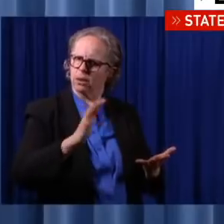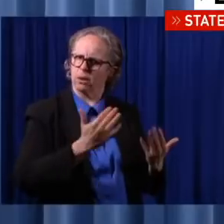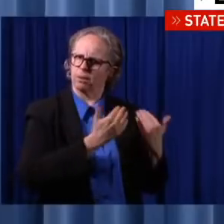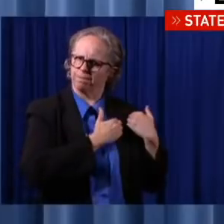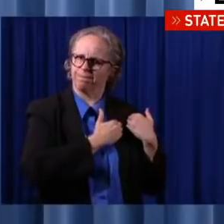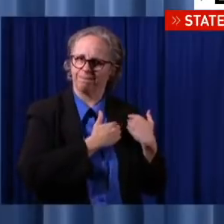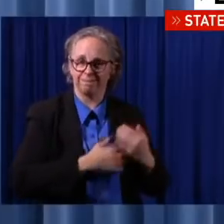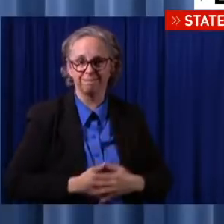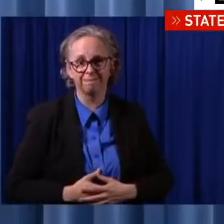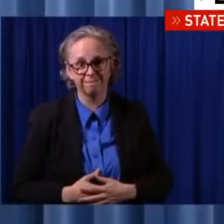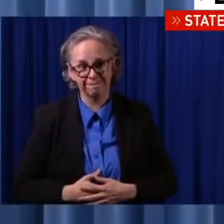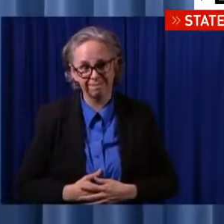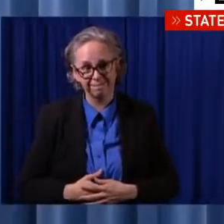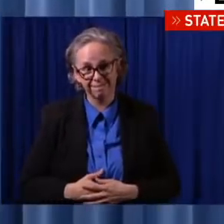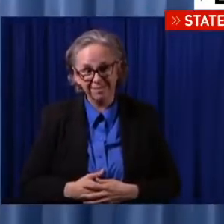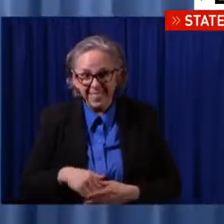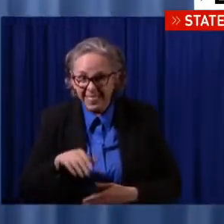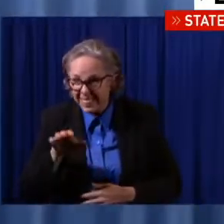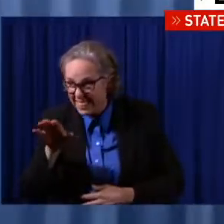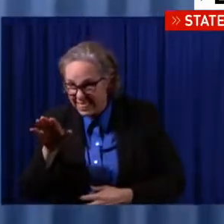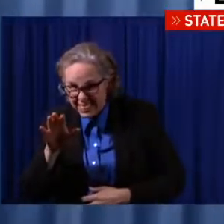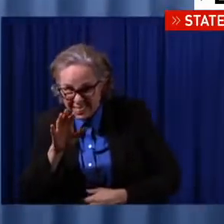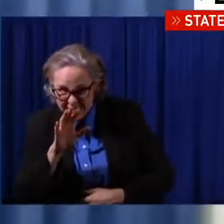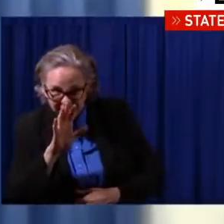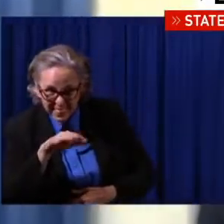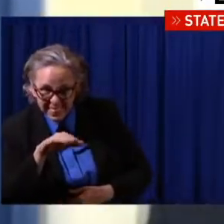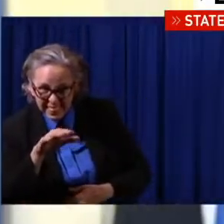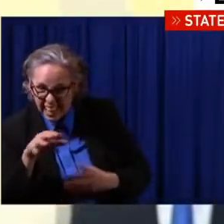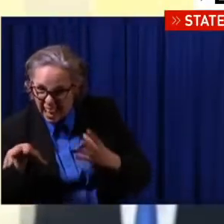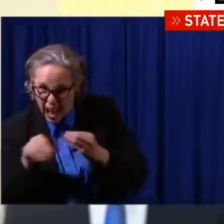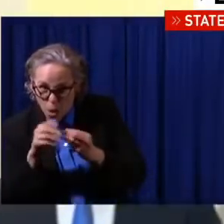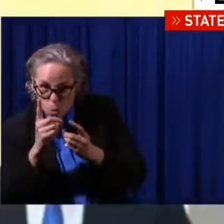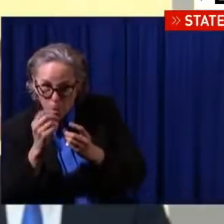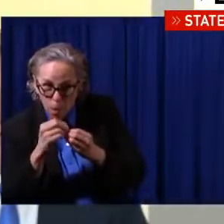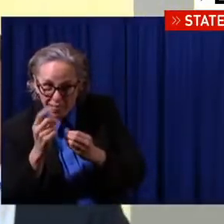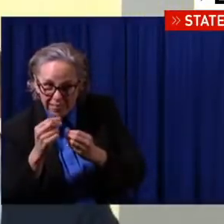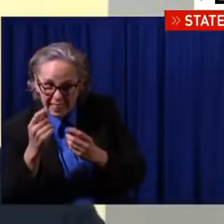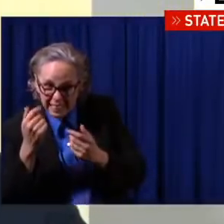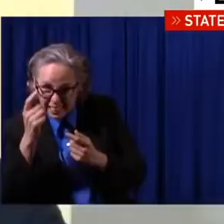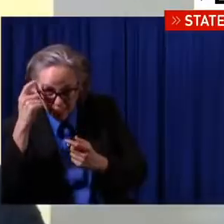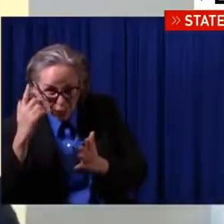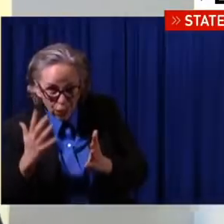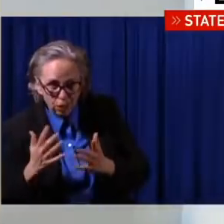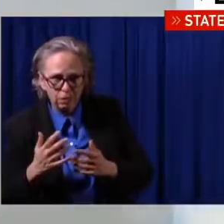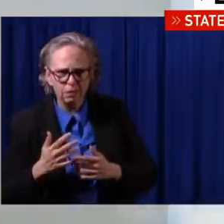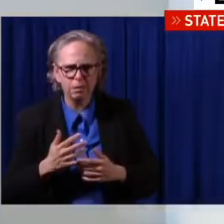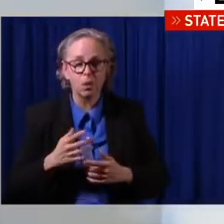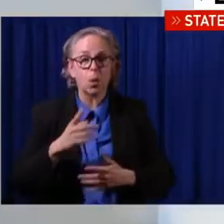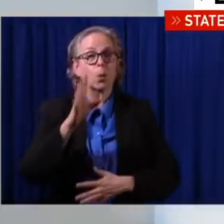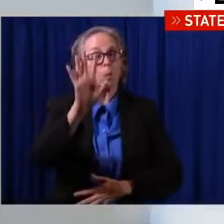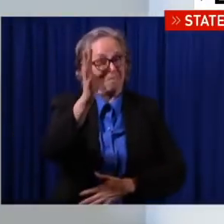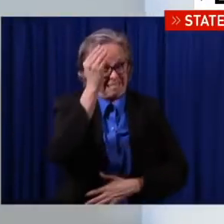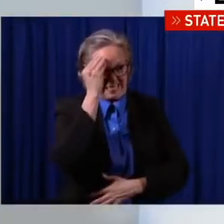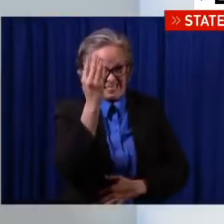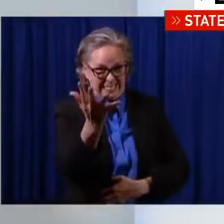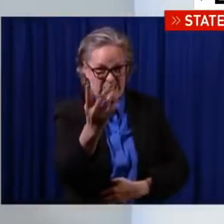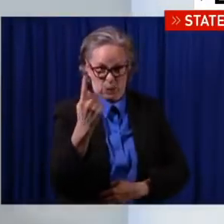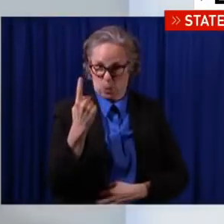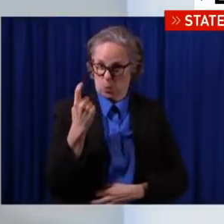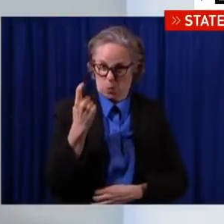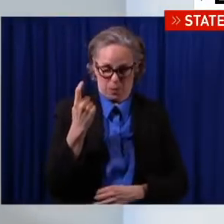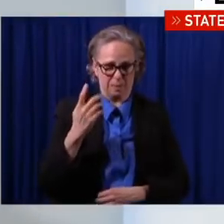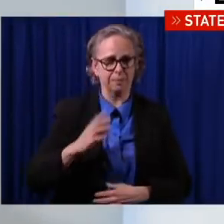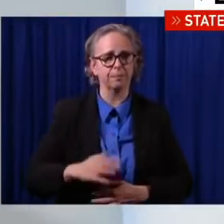Governor, if I could add just one more thing that is of value to this, is that that's why we've been giving the